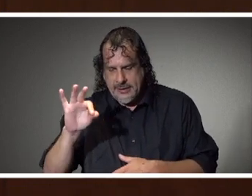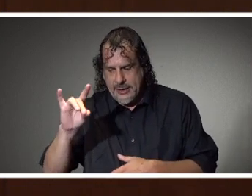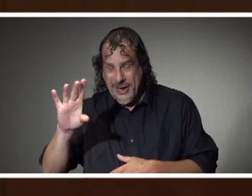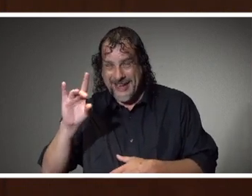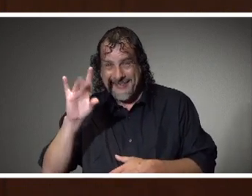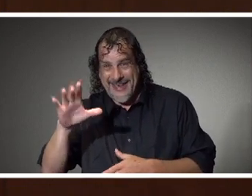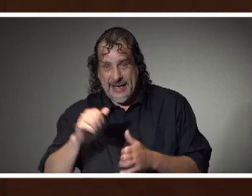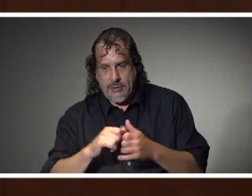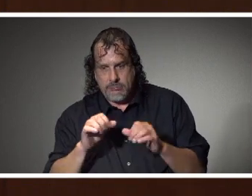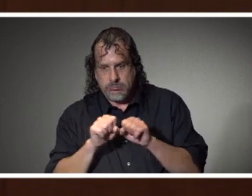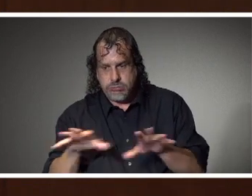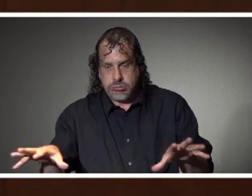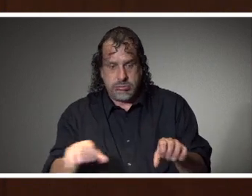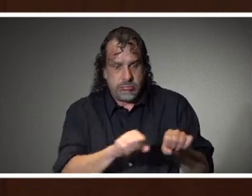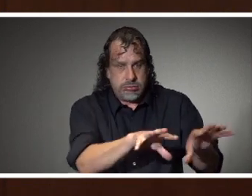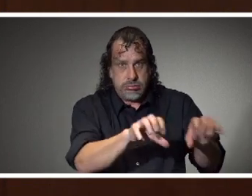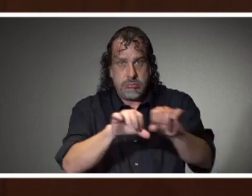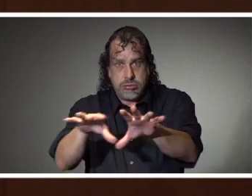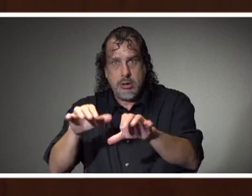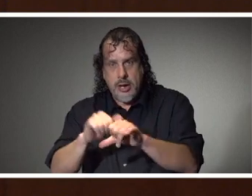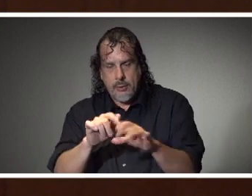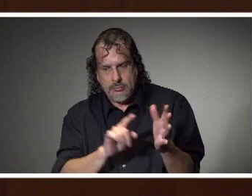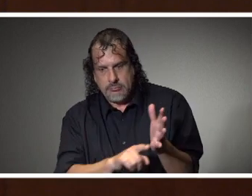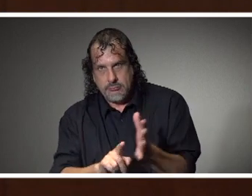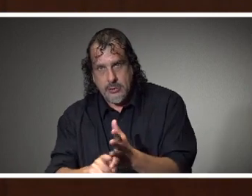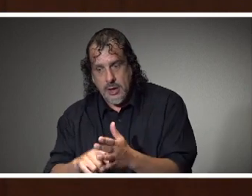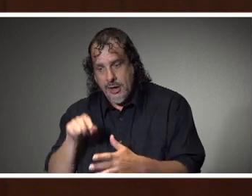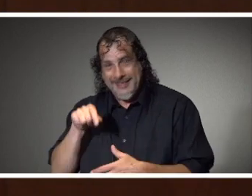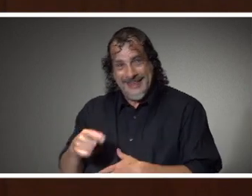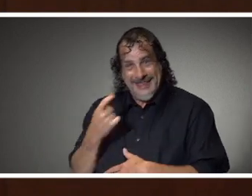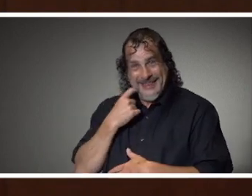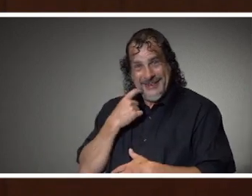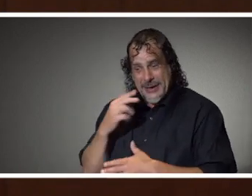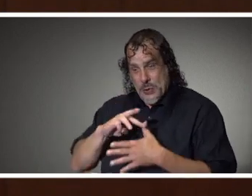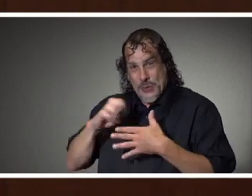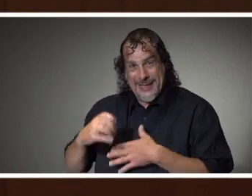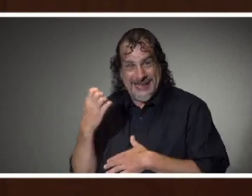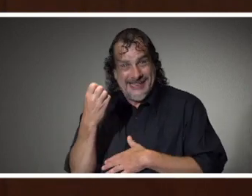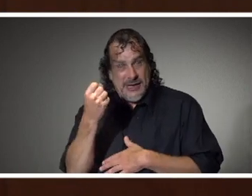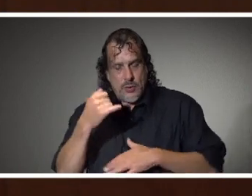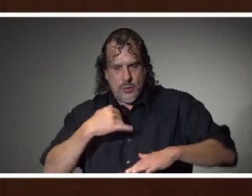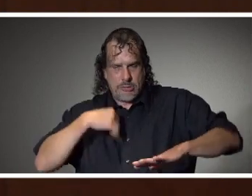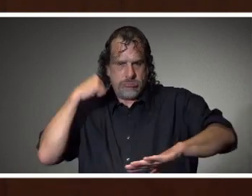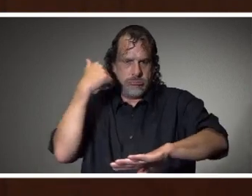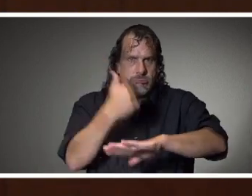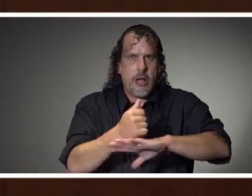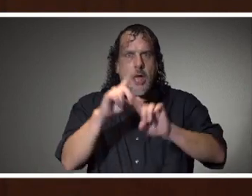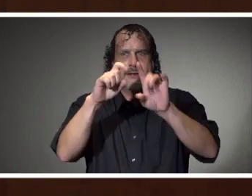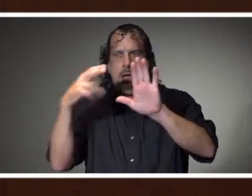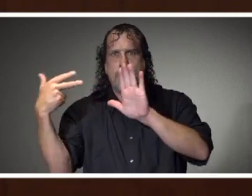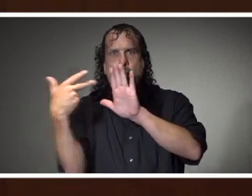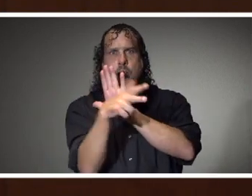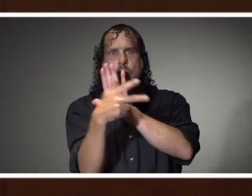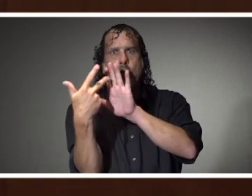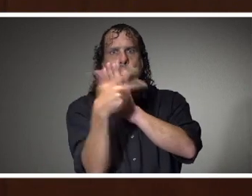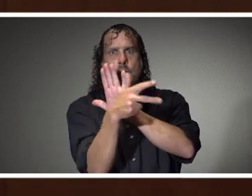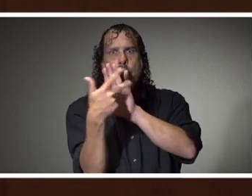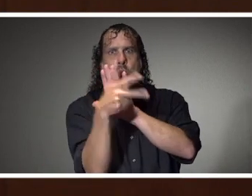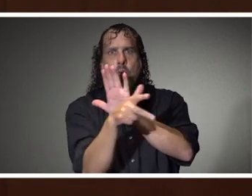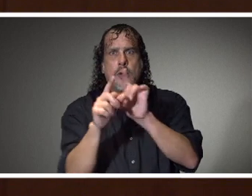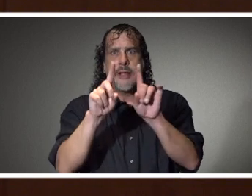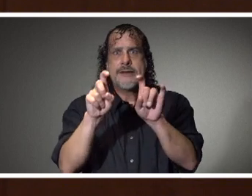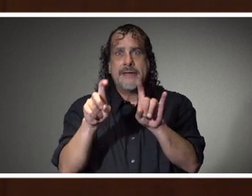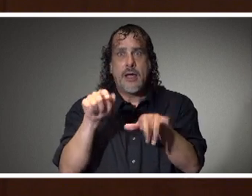and we're keeping that up. For this weekend, Saturday, we have a test, available drive-through